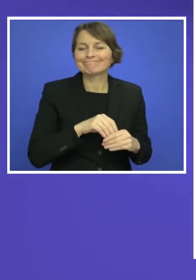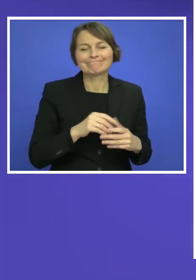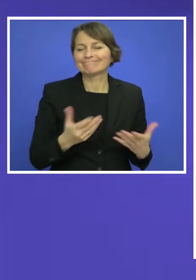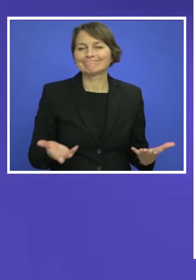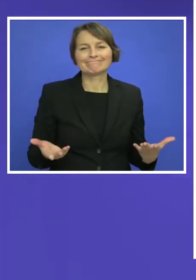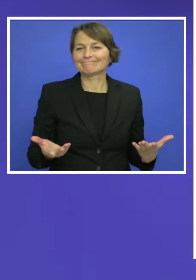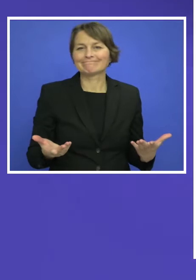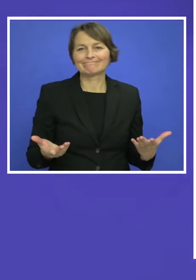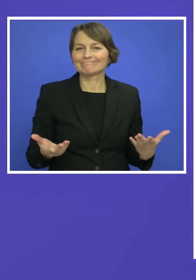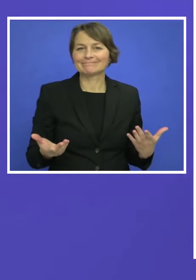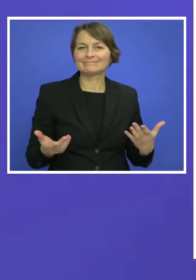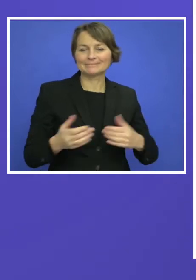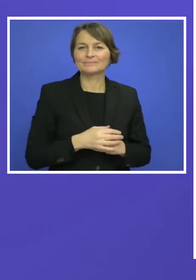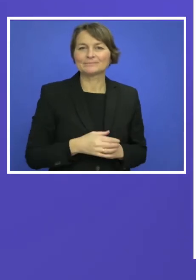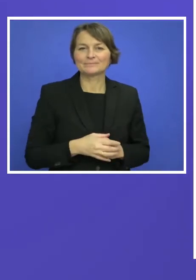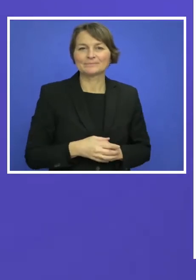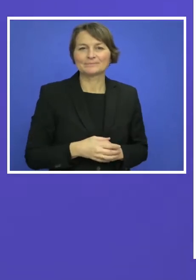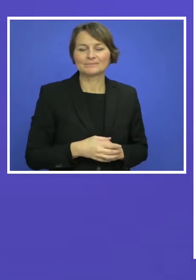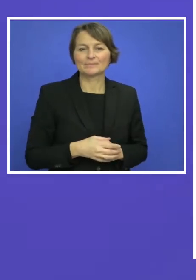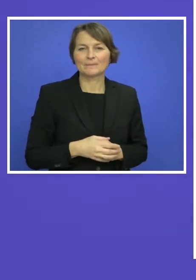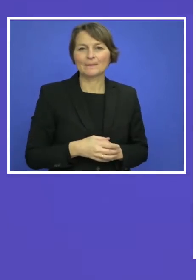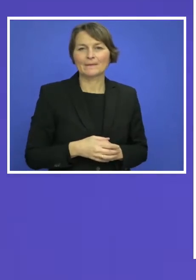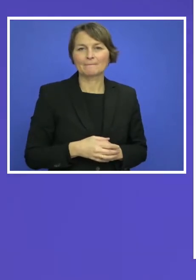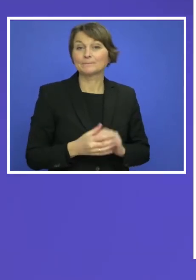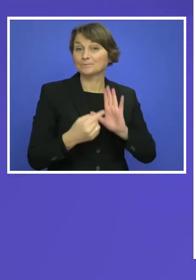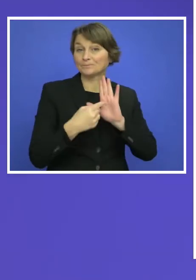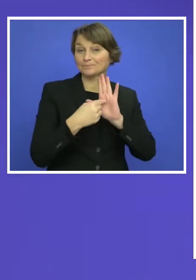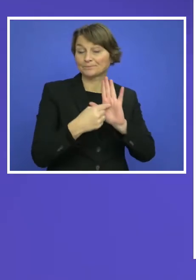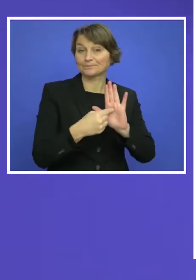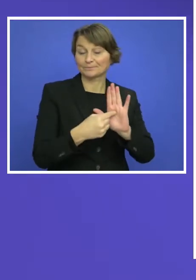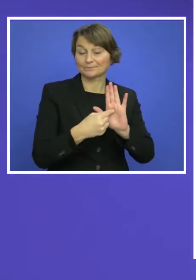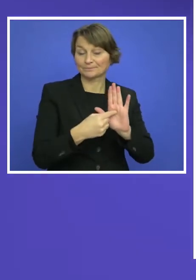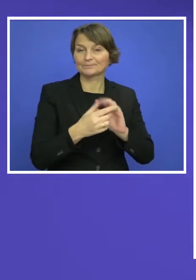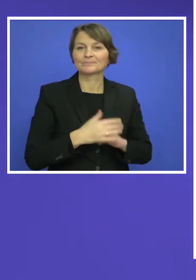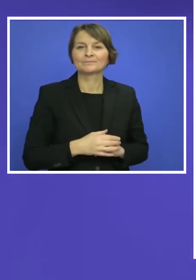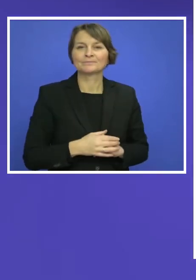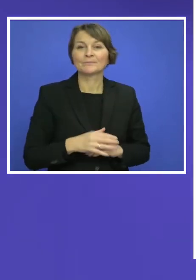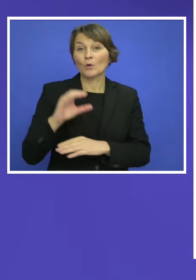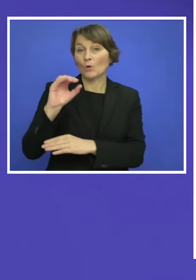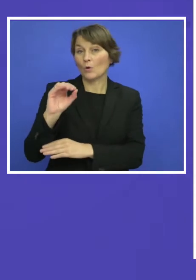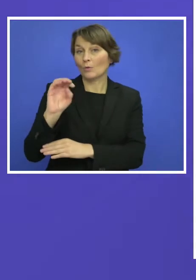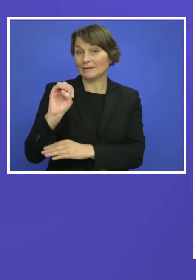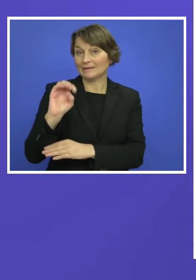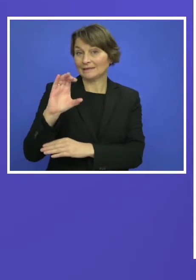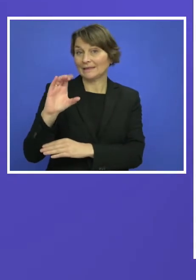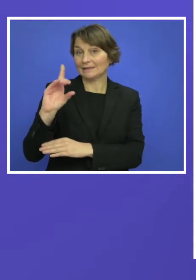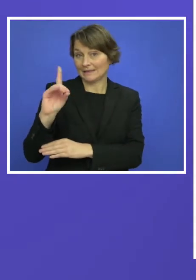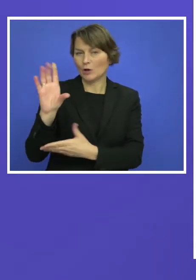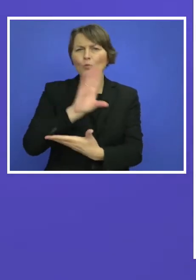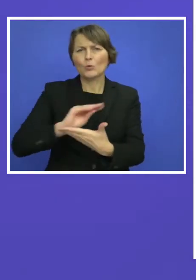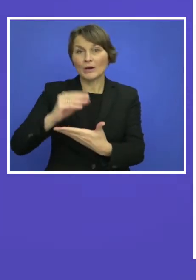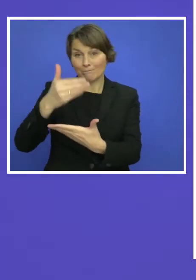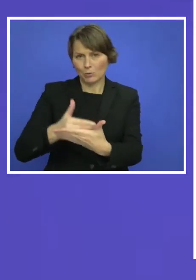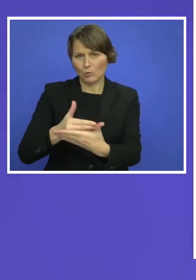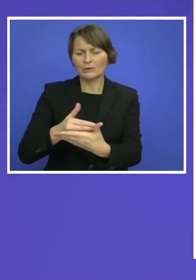linked with this sector. And for example, from an OECD report, at 15 years old of age,